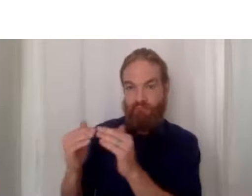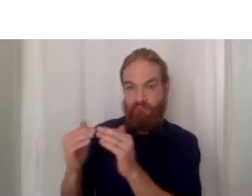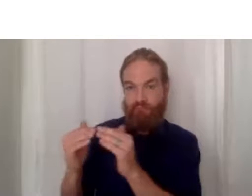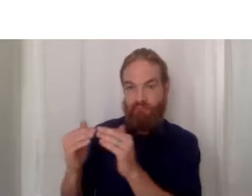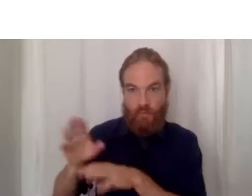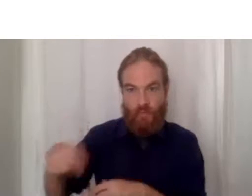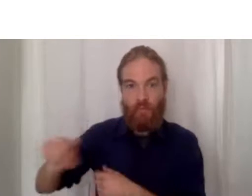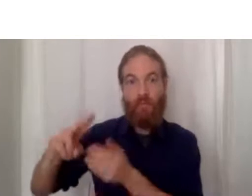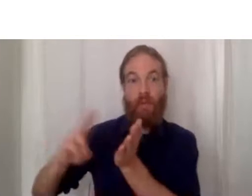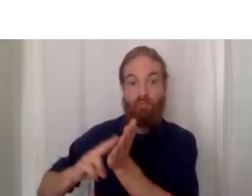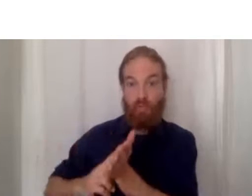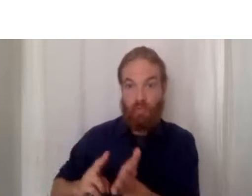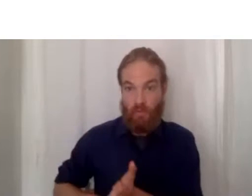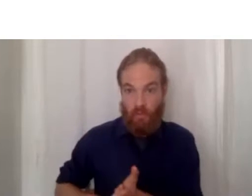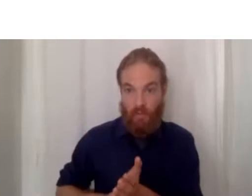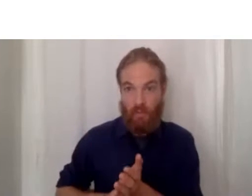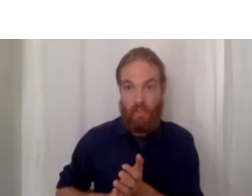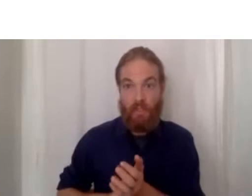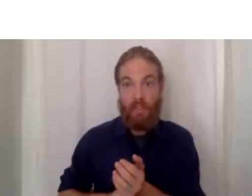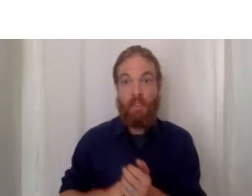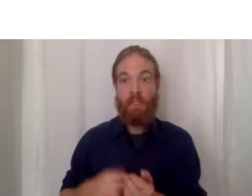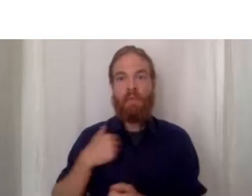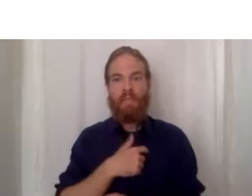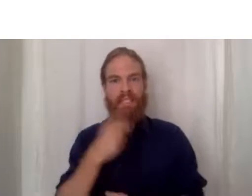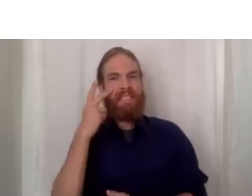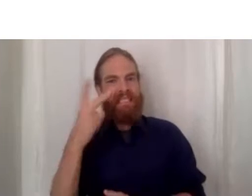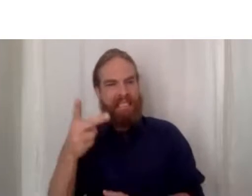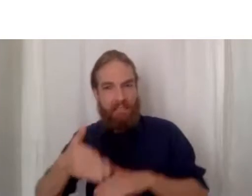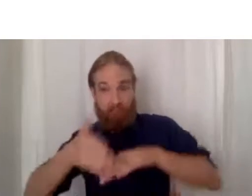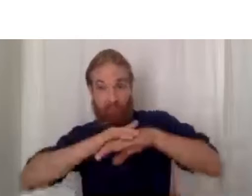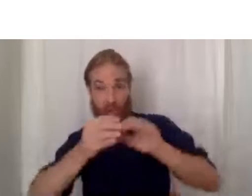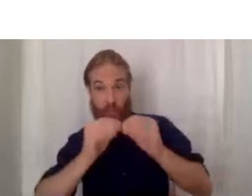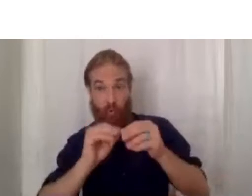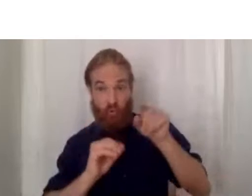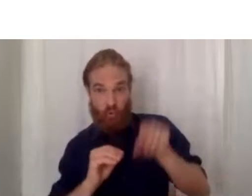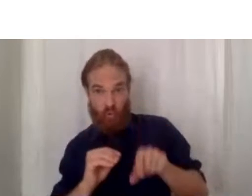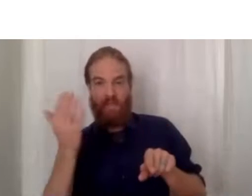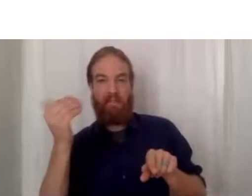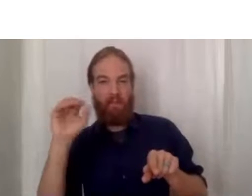of 15% from last year. The contract amount on this is